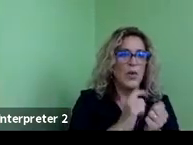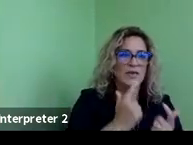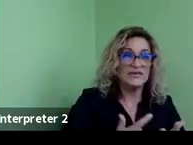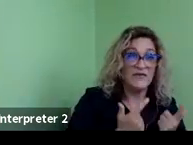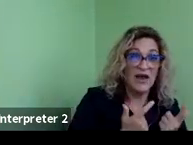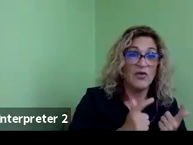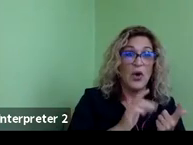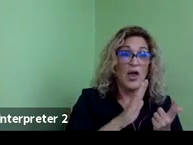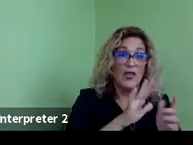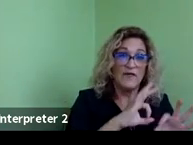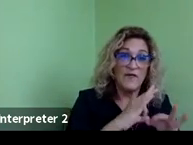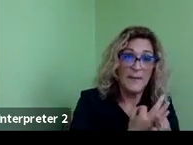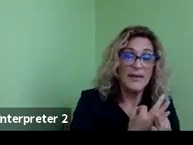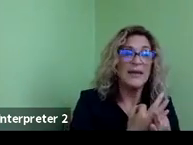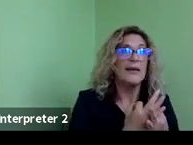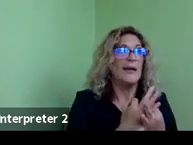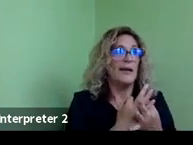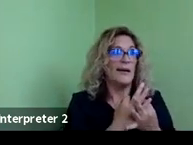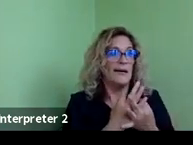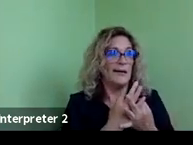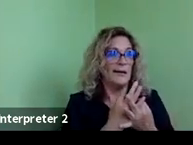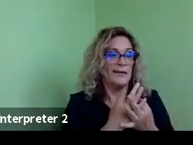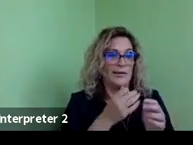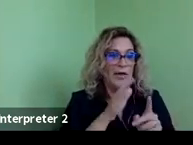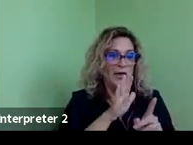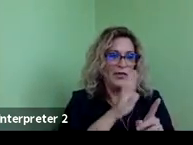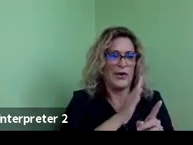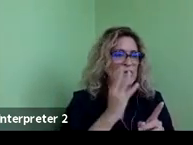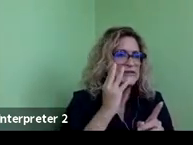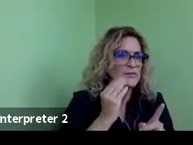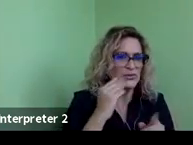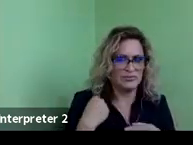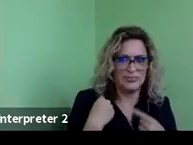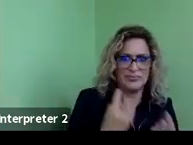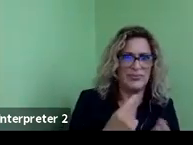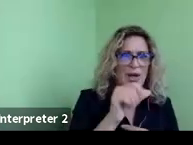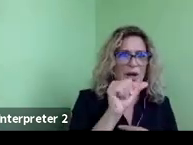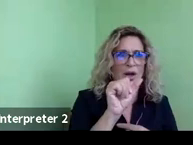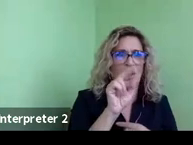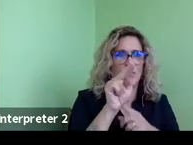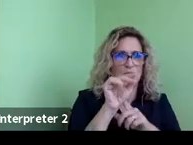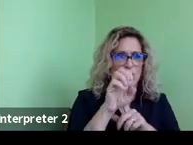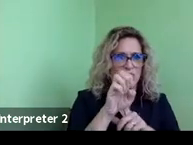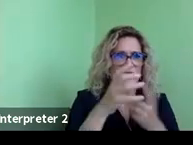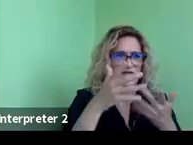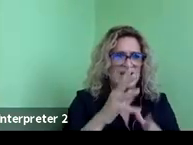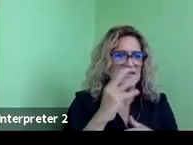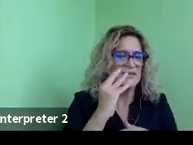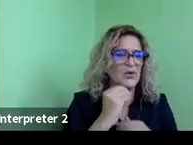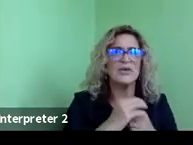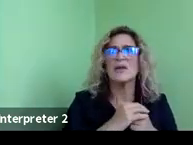family, the abuse they've experienced, the types of services they've requested or